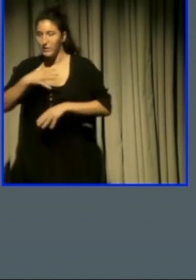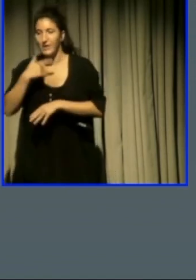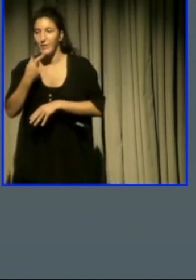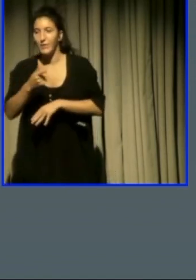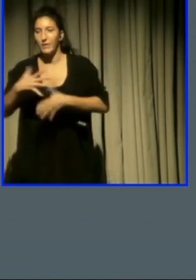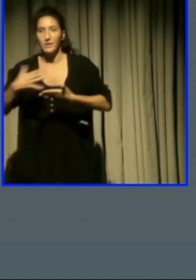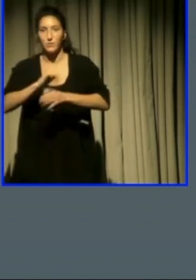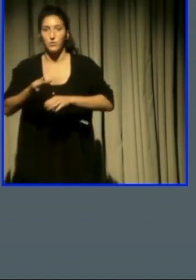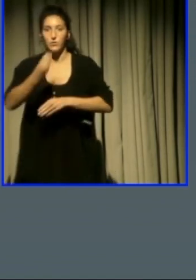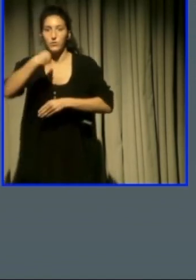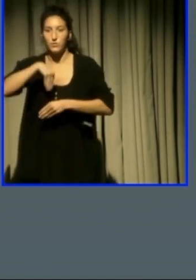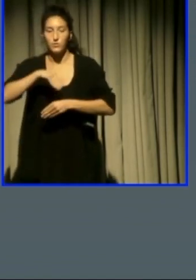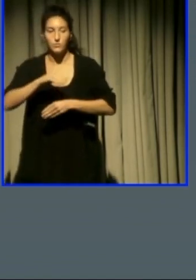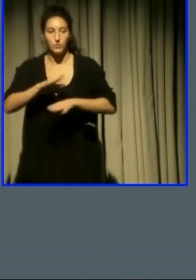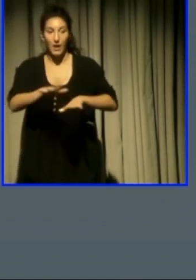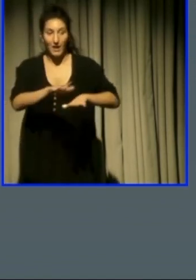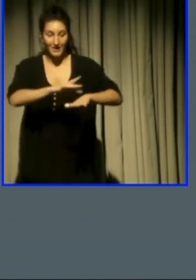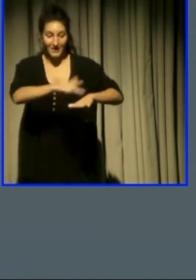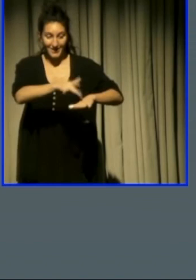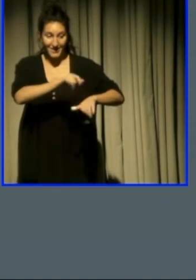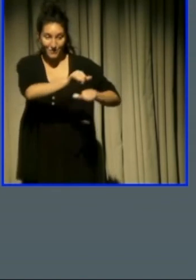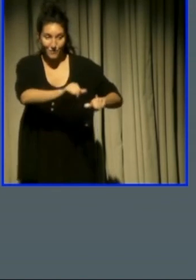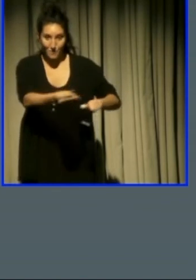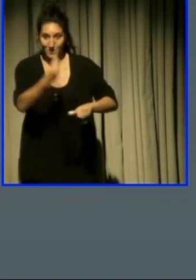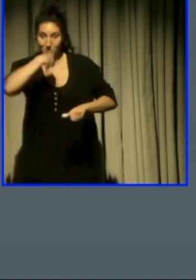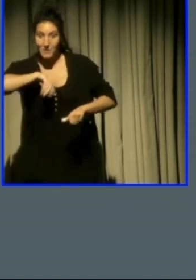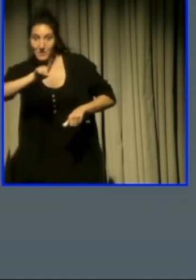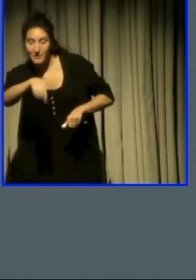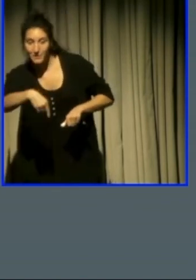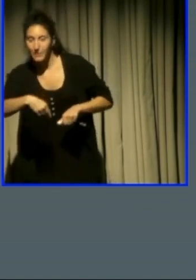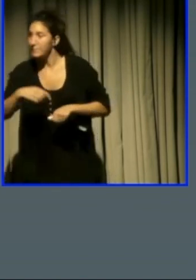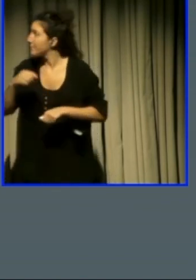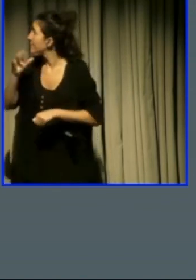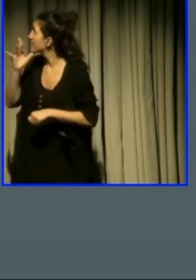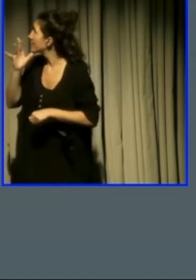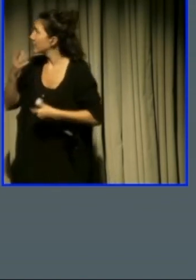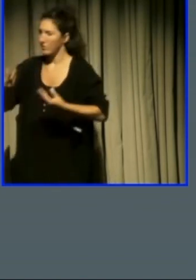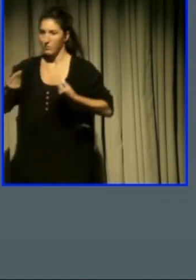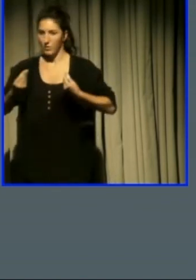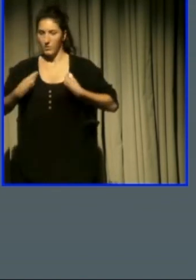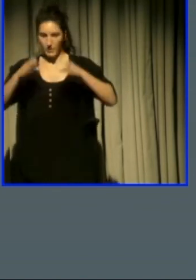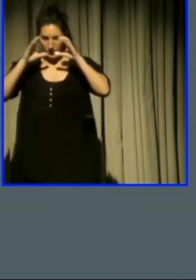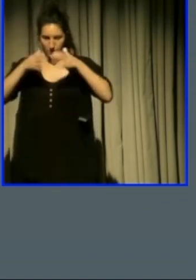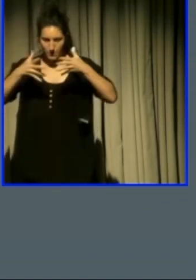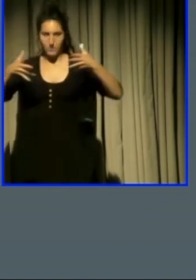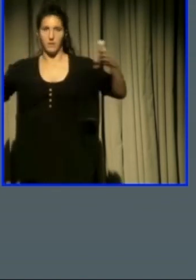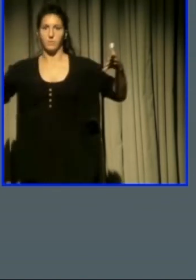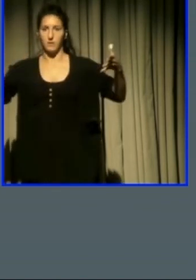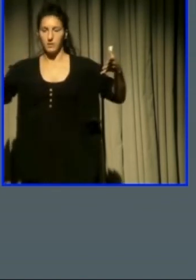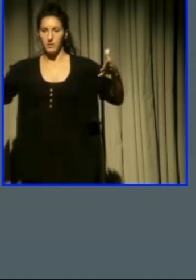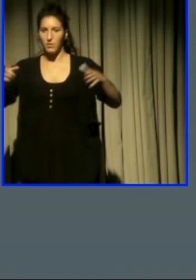Now, augmented living, as you can see, we are increasingly living a life where we don't think about